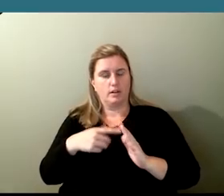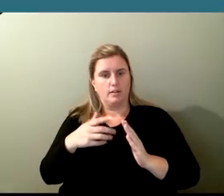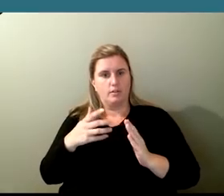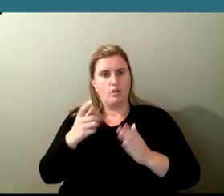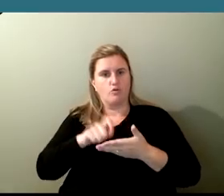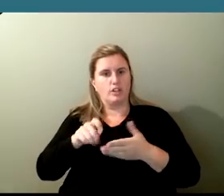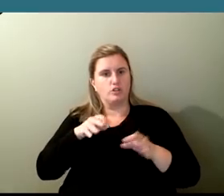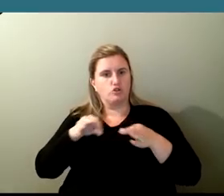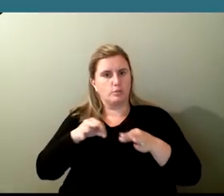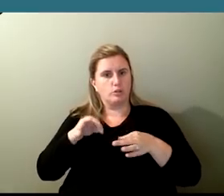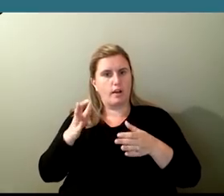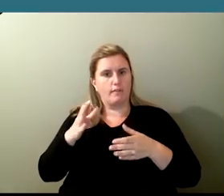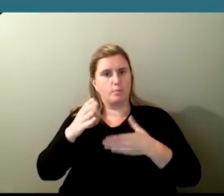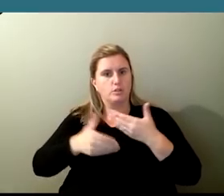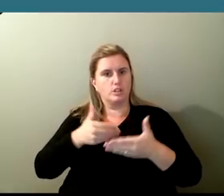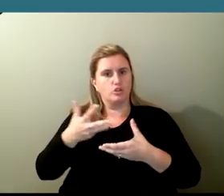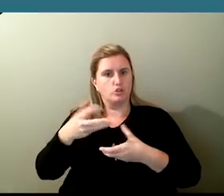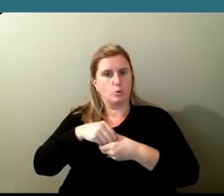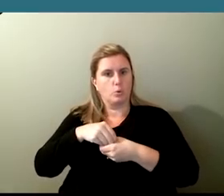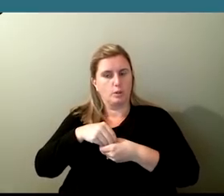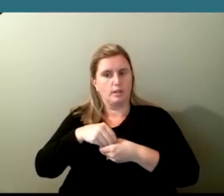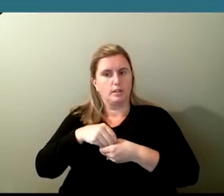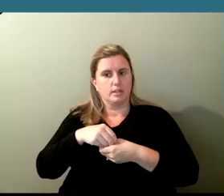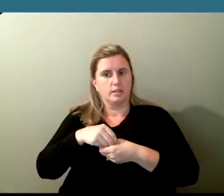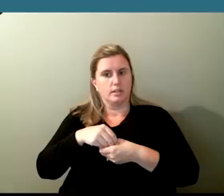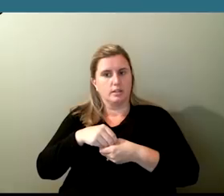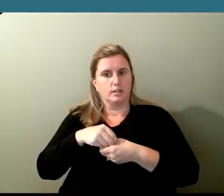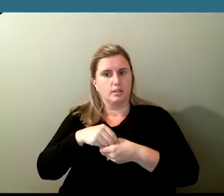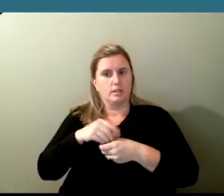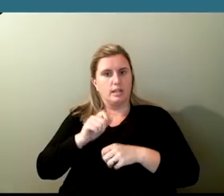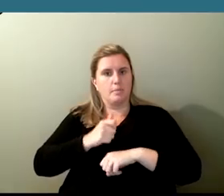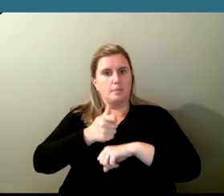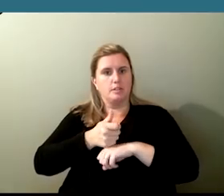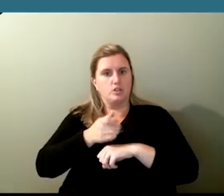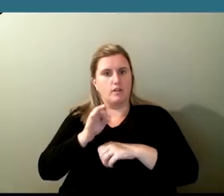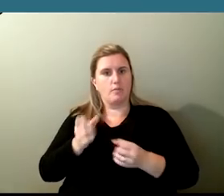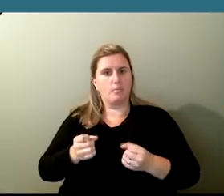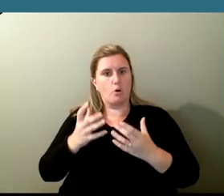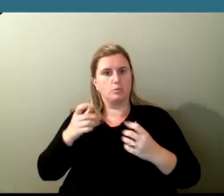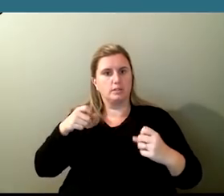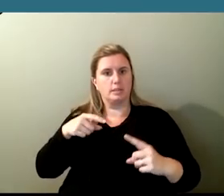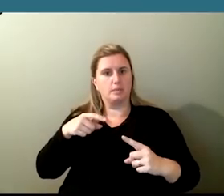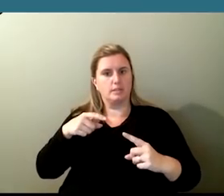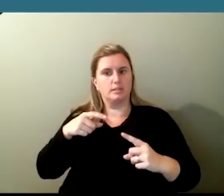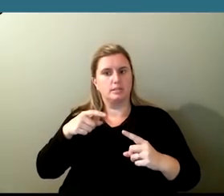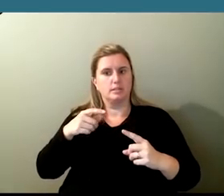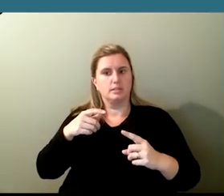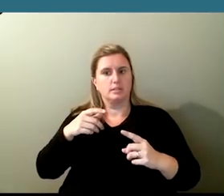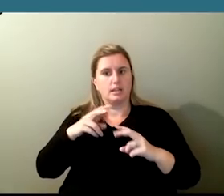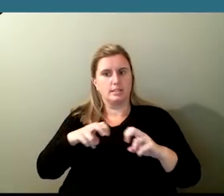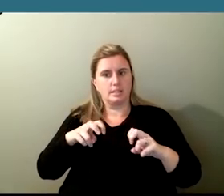written description of procedures included in implementation of a multiple stimulus preference assessment without